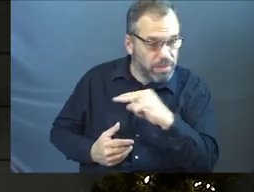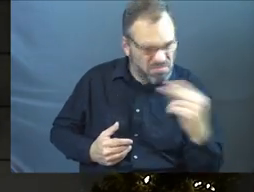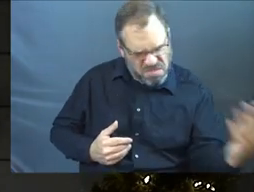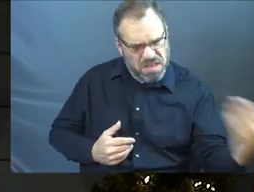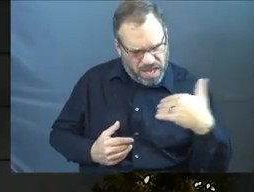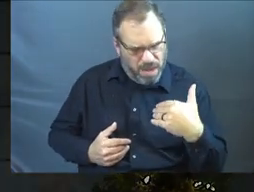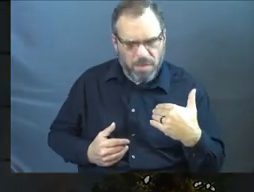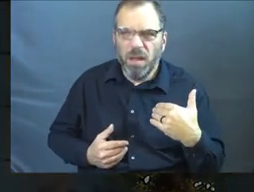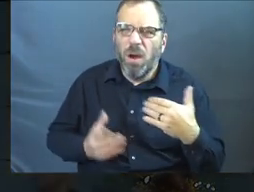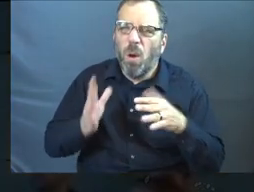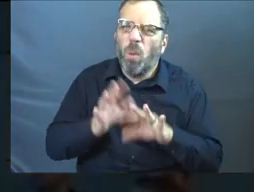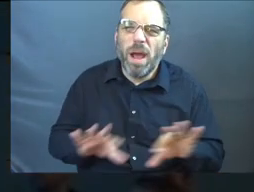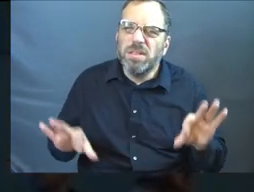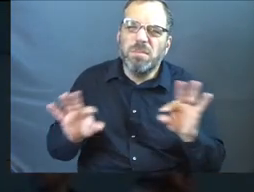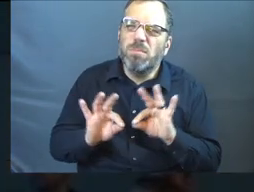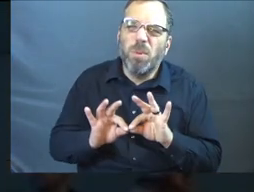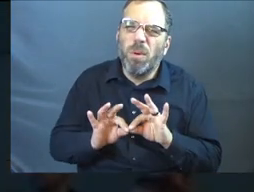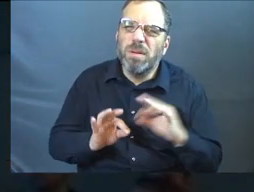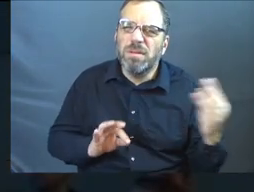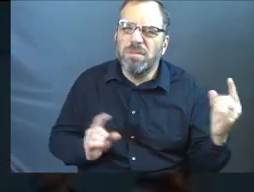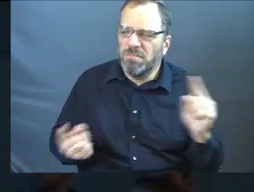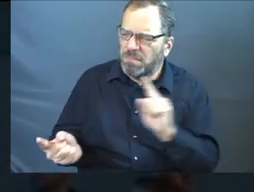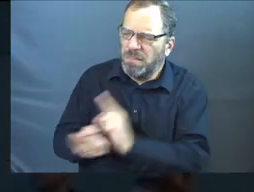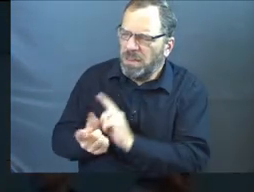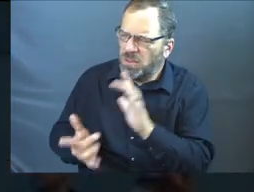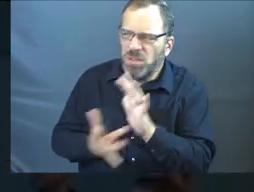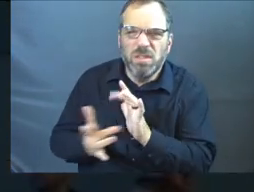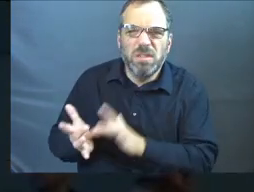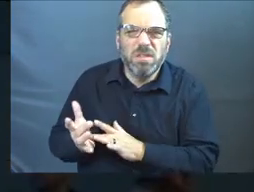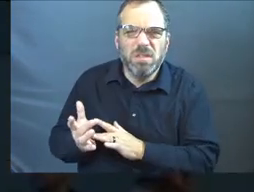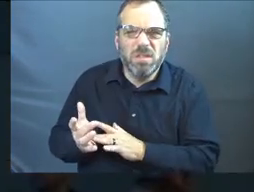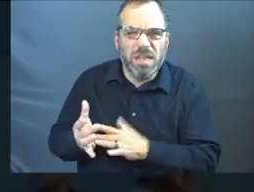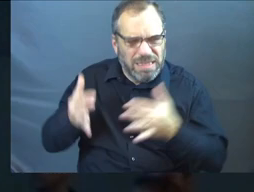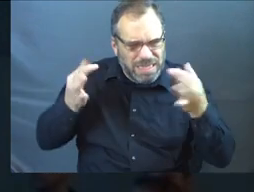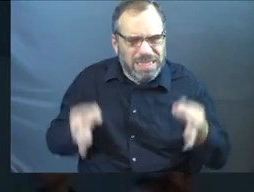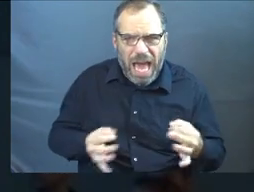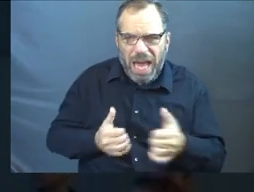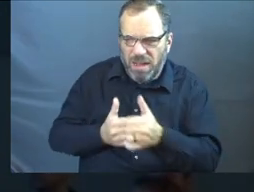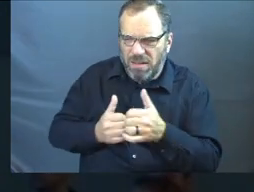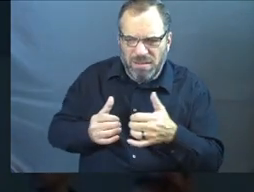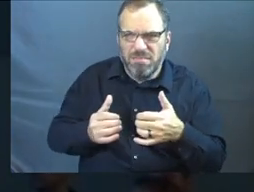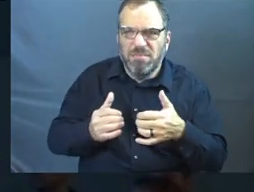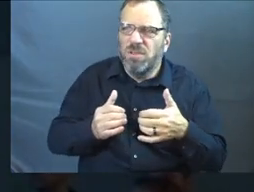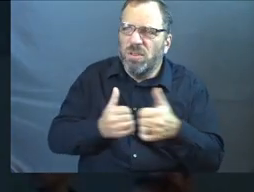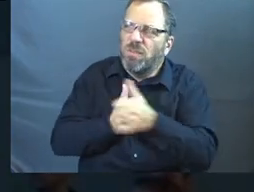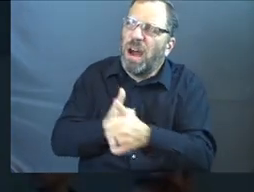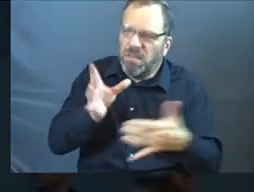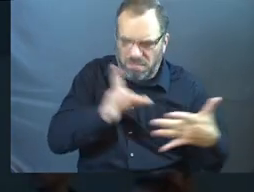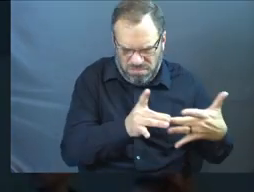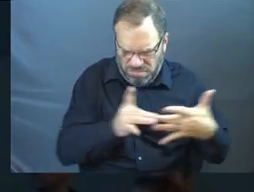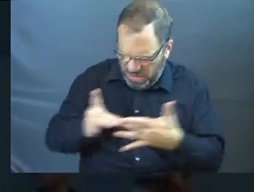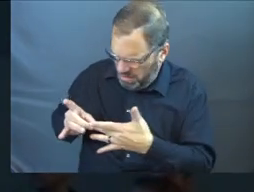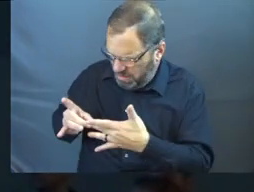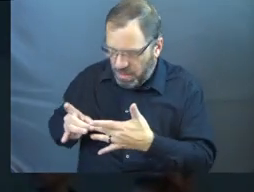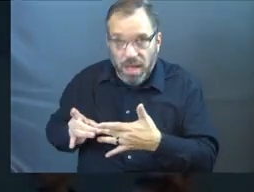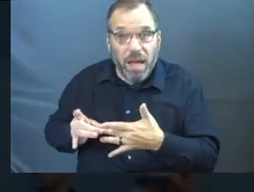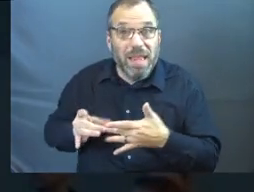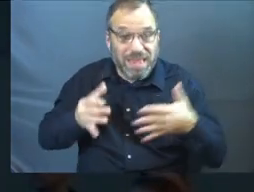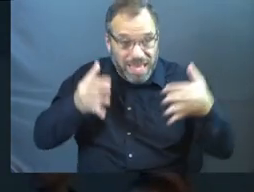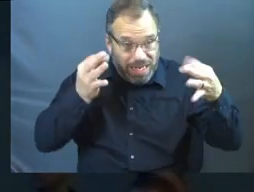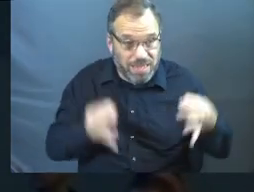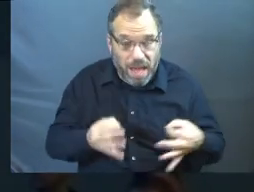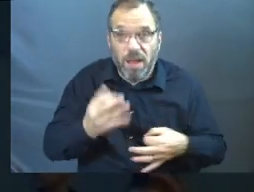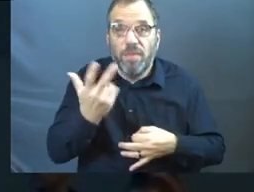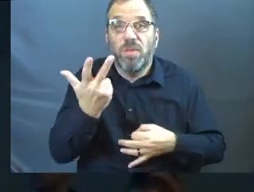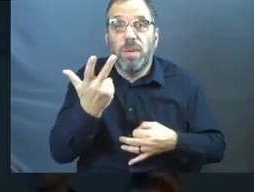part of it. And why does this matter? Why does it matter that they went to see Jesus? Why does it matter that they decided to follow God's leading? Because they chose to follow God's leading,